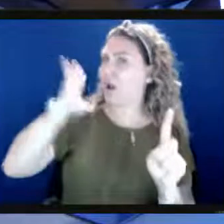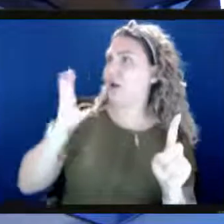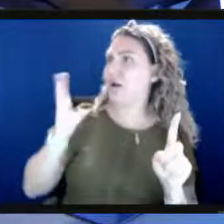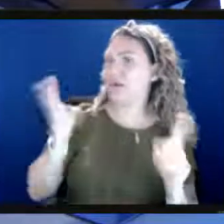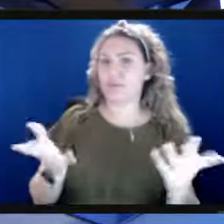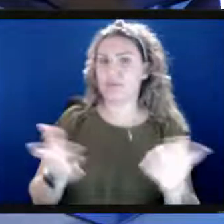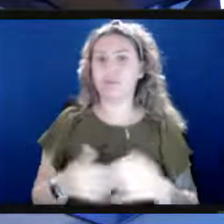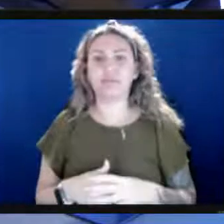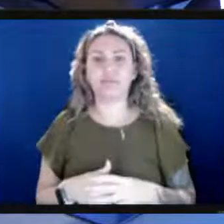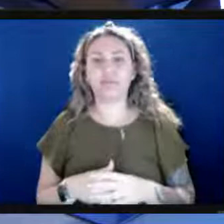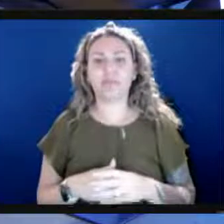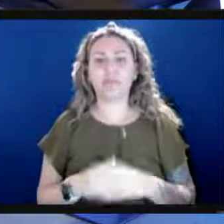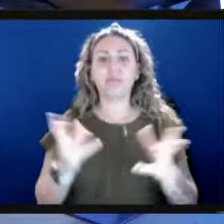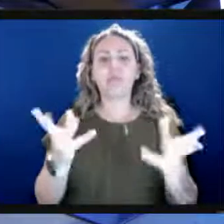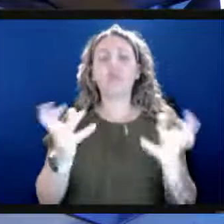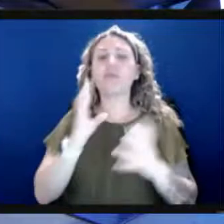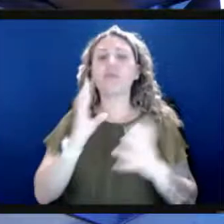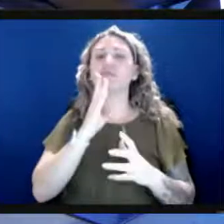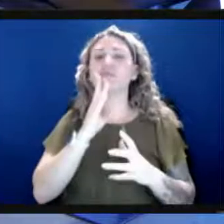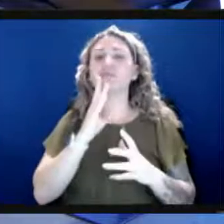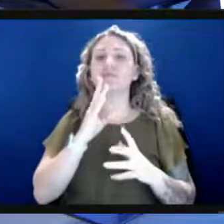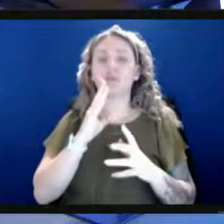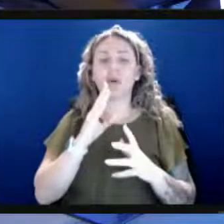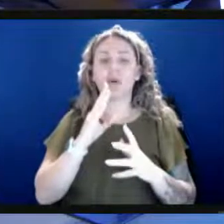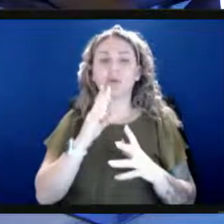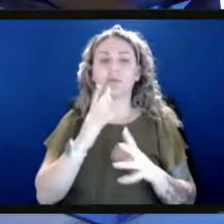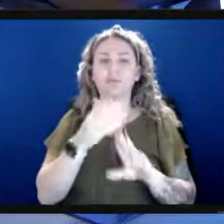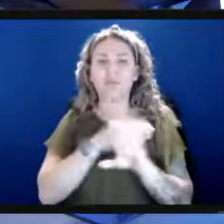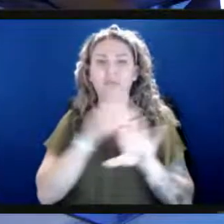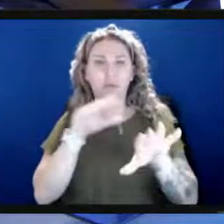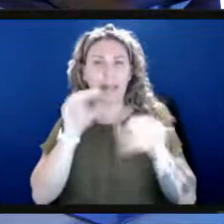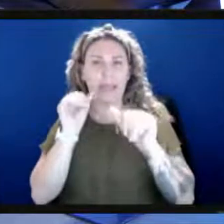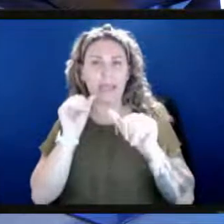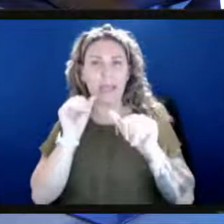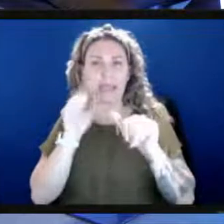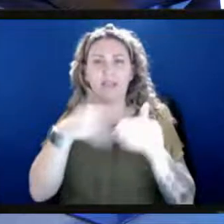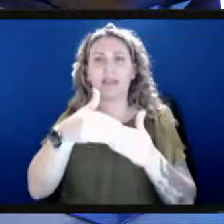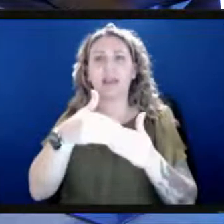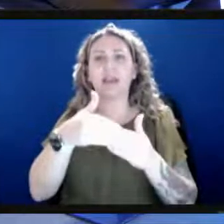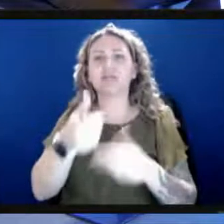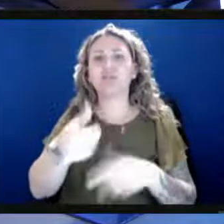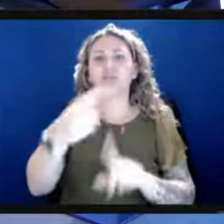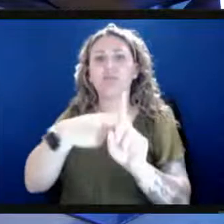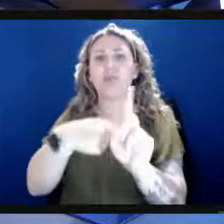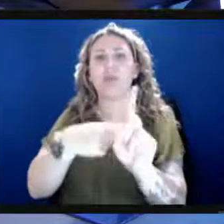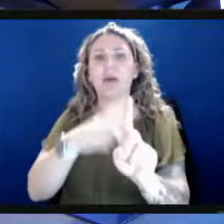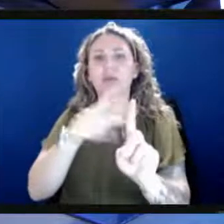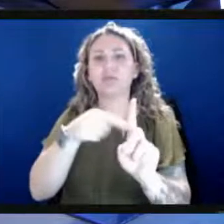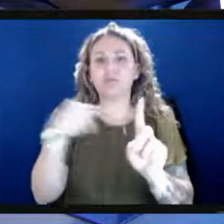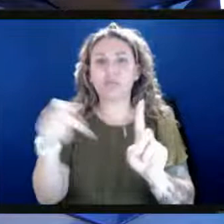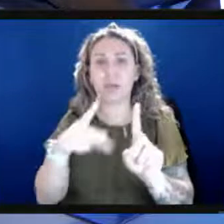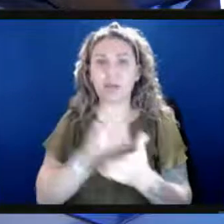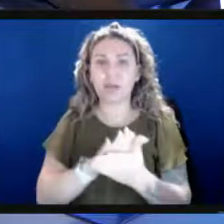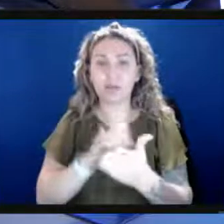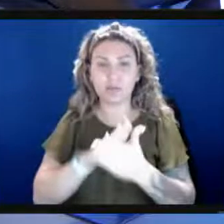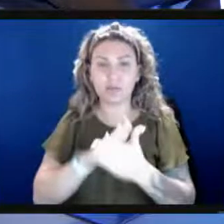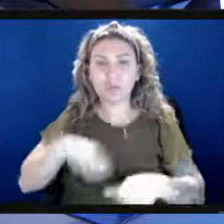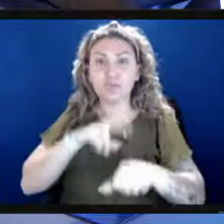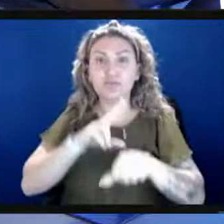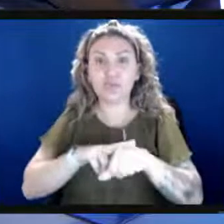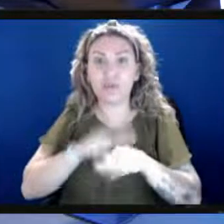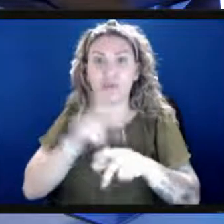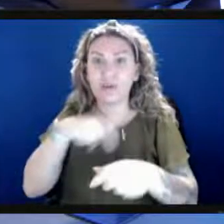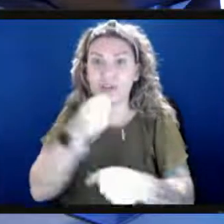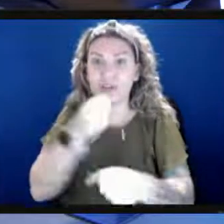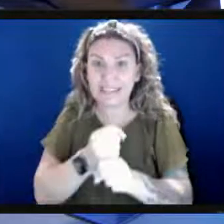want to talk to you before we leave today about how the next couple of months as kids go back to school under normal years. Yes. Or maybe this